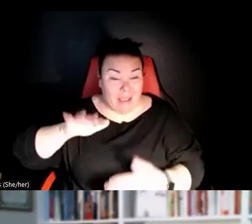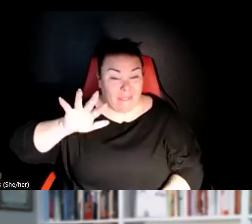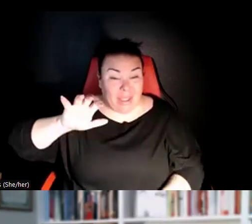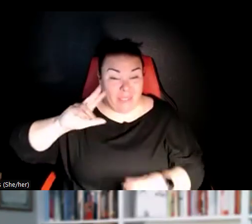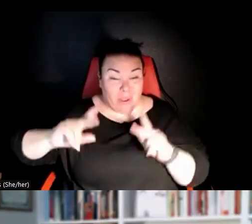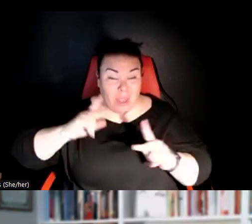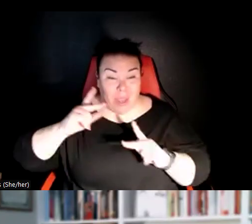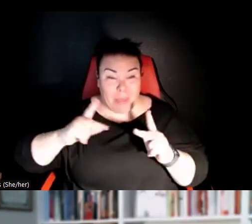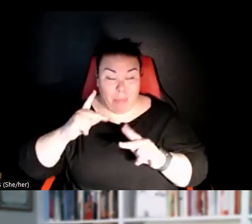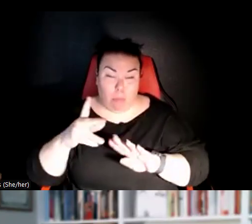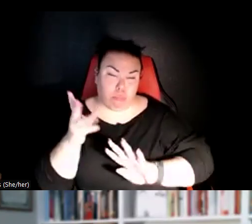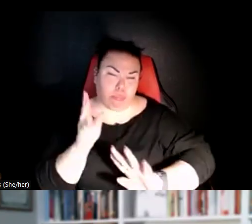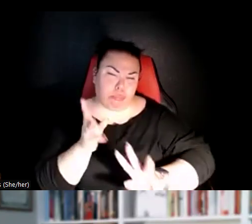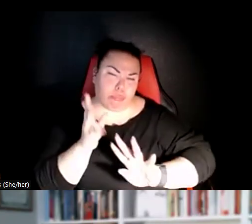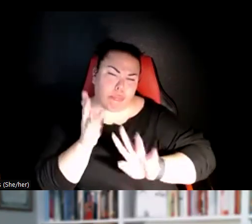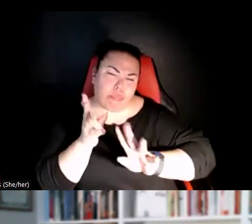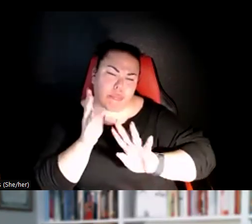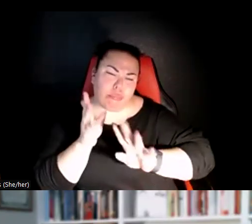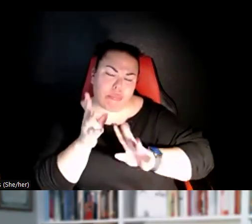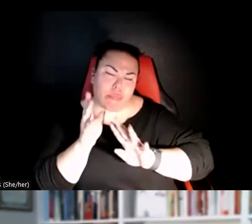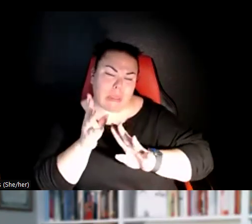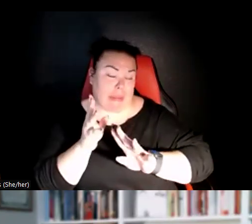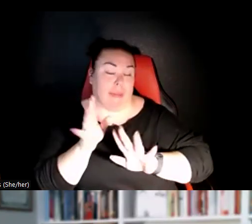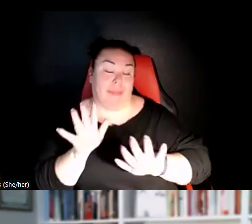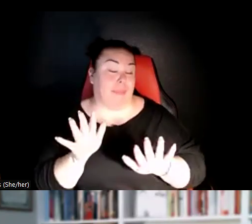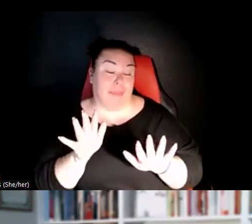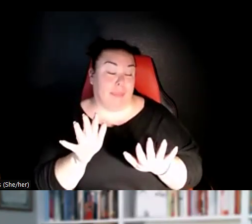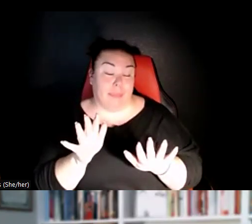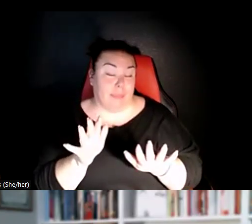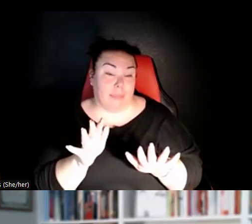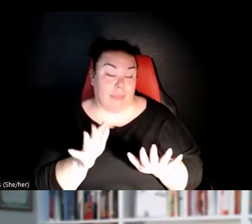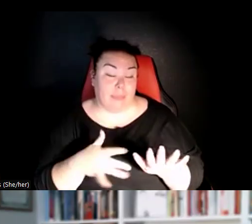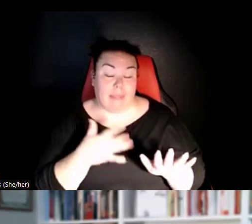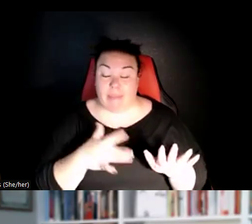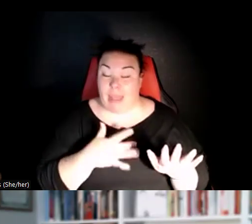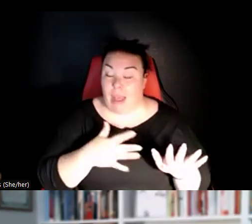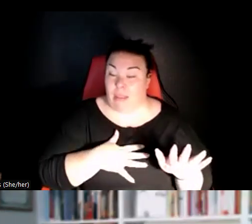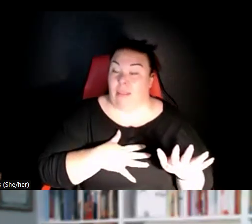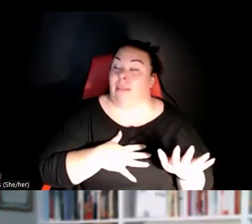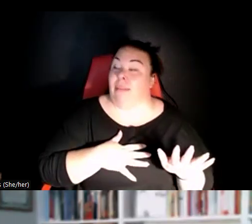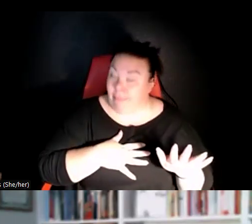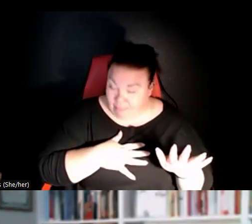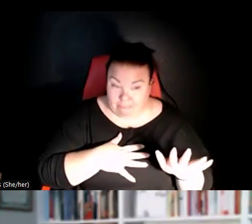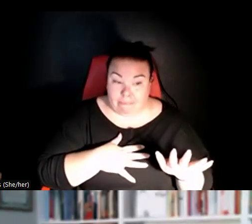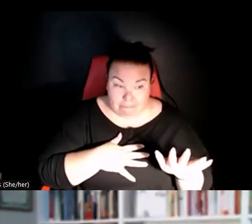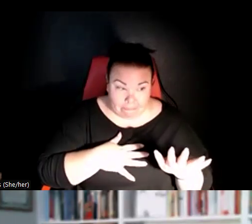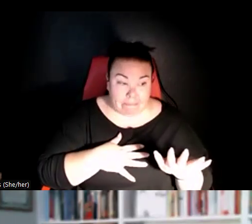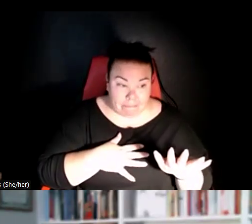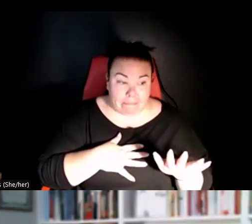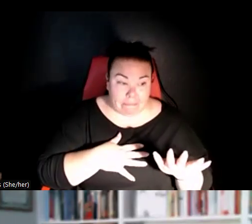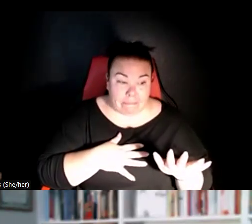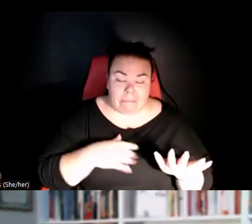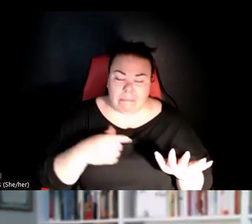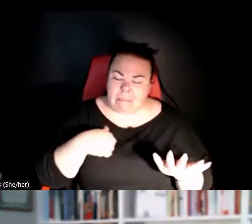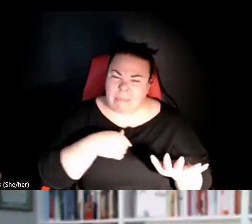there, just it made me feel like, okay, we got this.